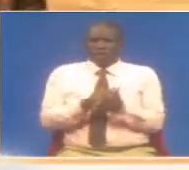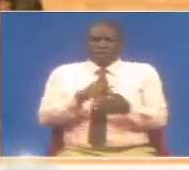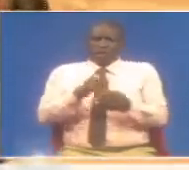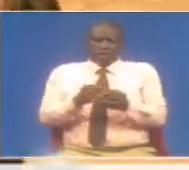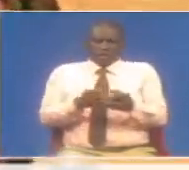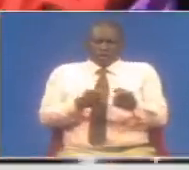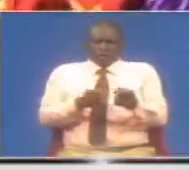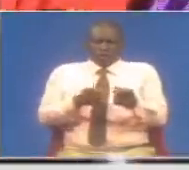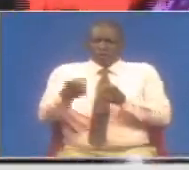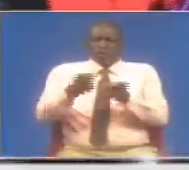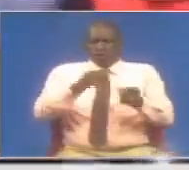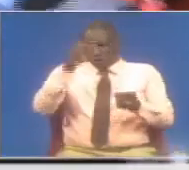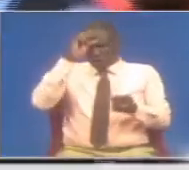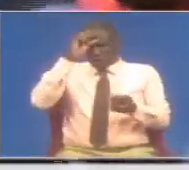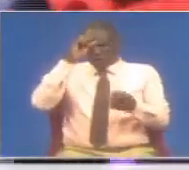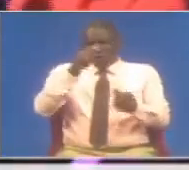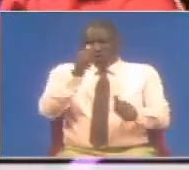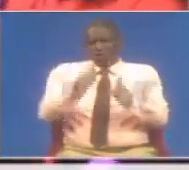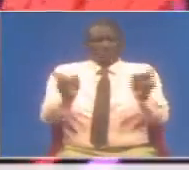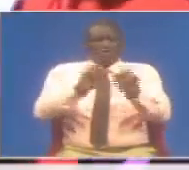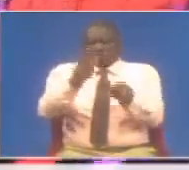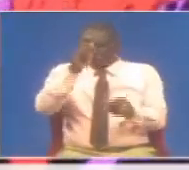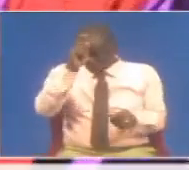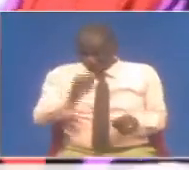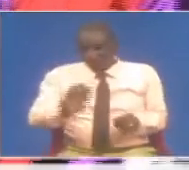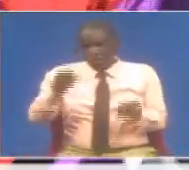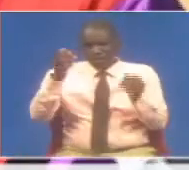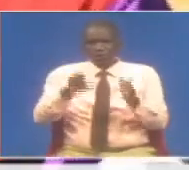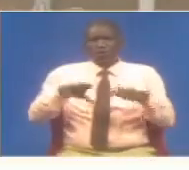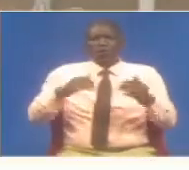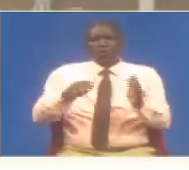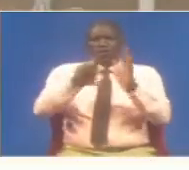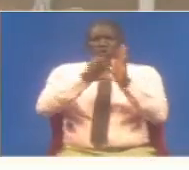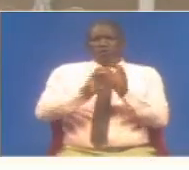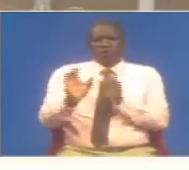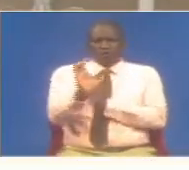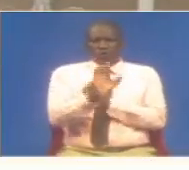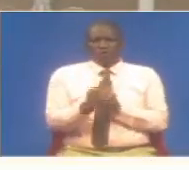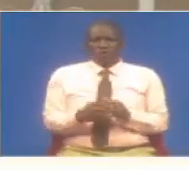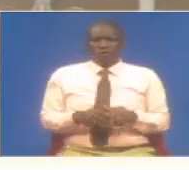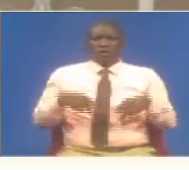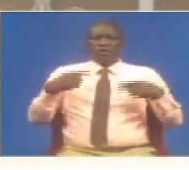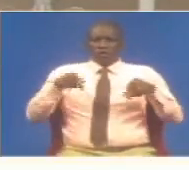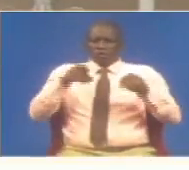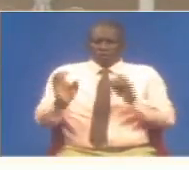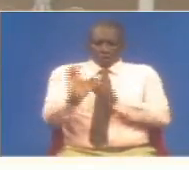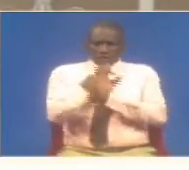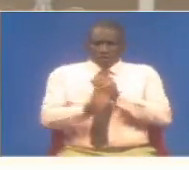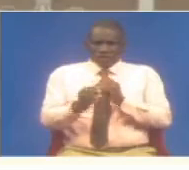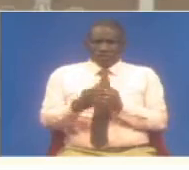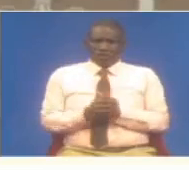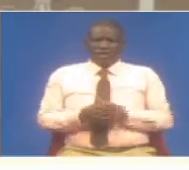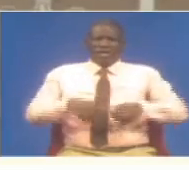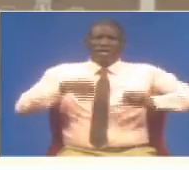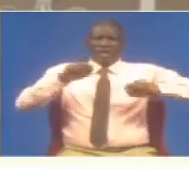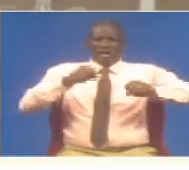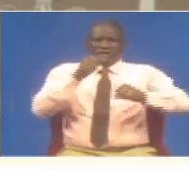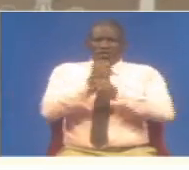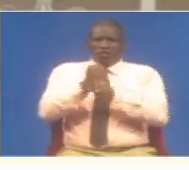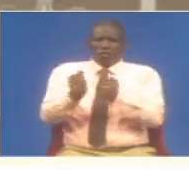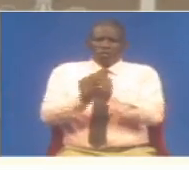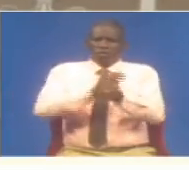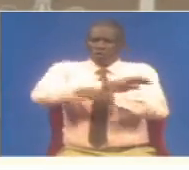serikali isiyo muheshimu Mkenya wala sheria za nchi. The people of this region agree to work with all